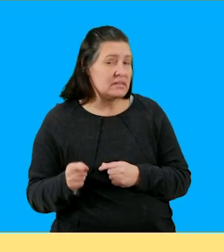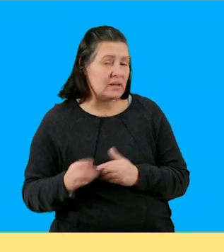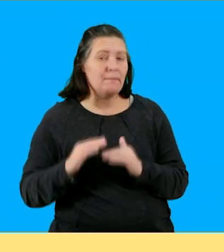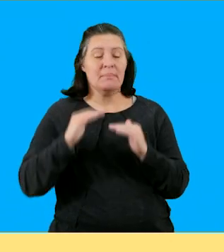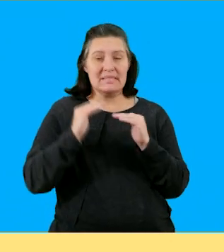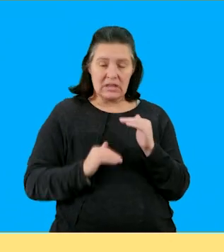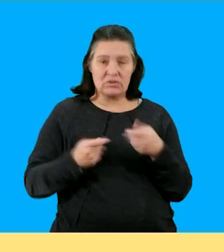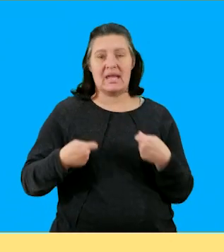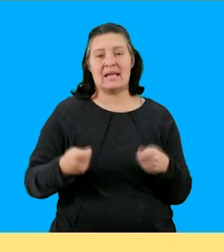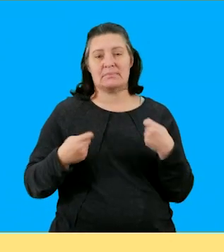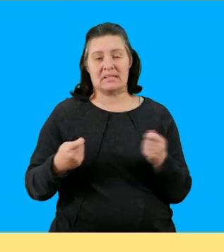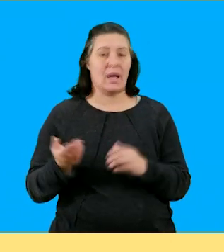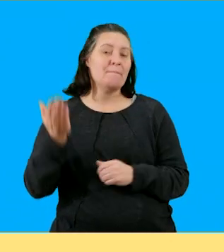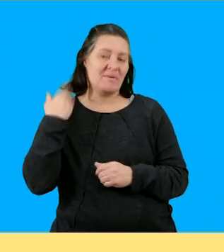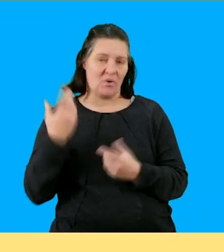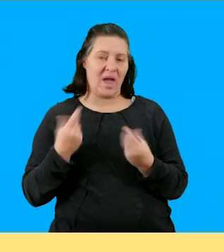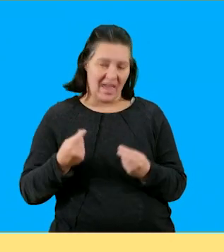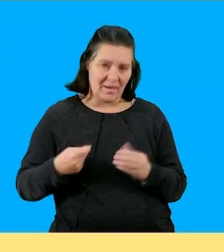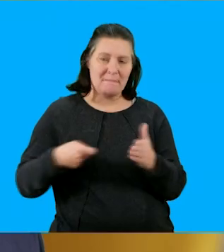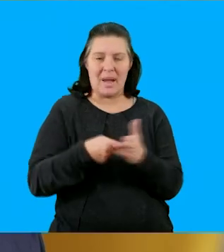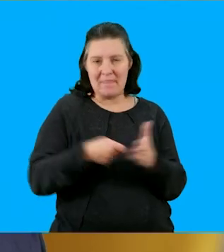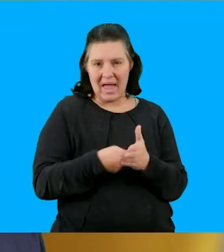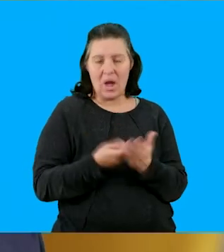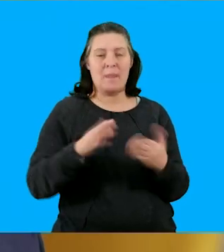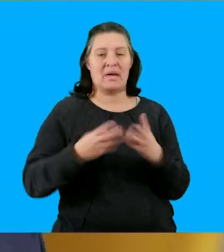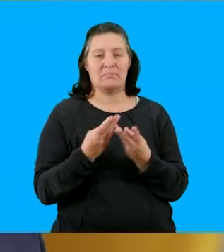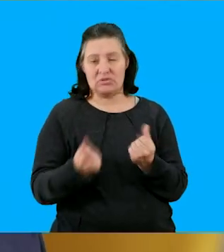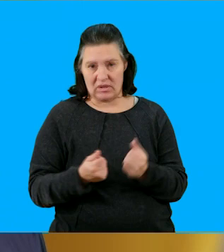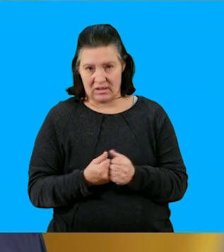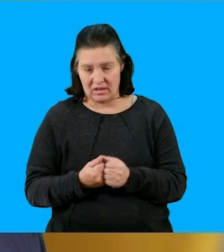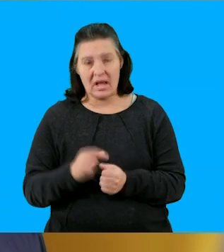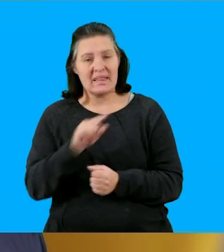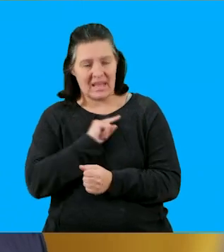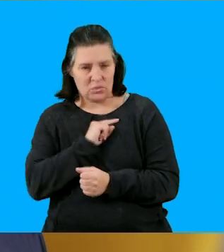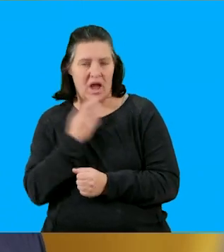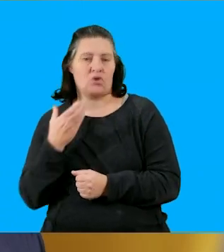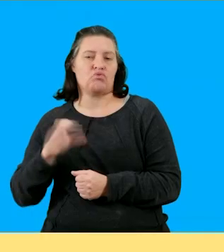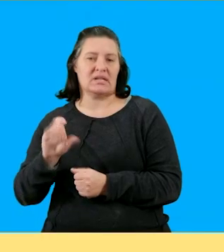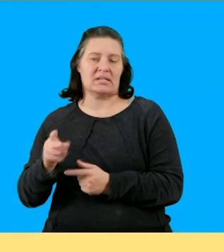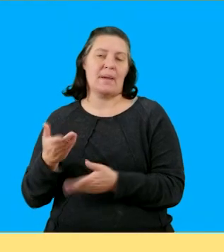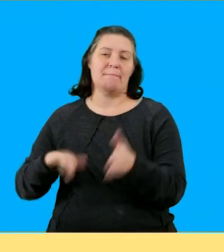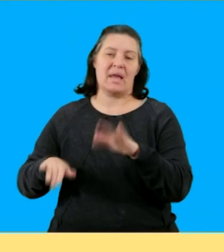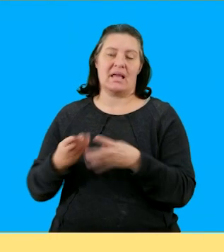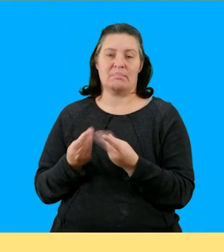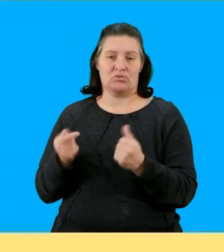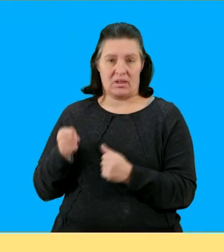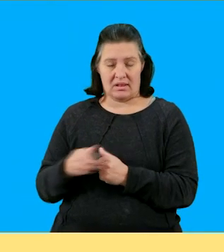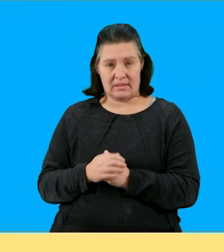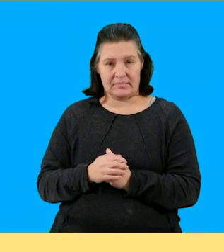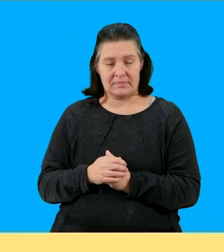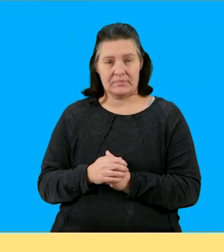this, we are decreasing the expense that we had on packing materials. Hence, we are crediting our